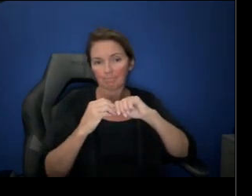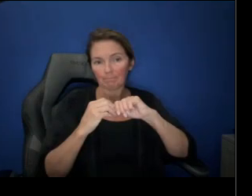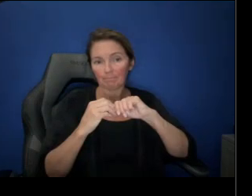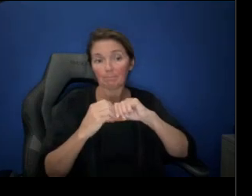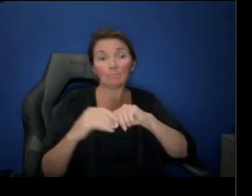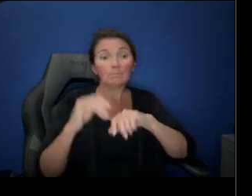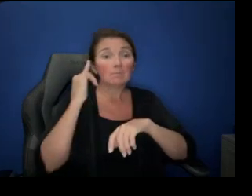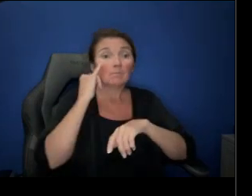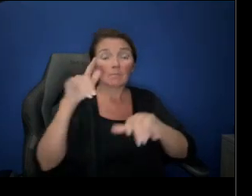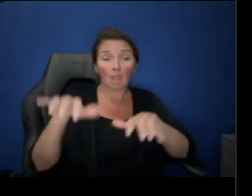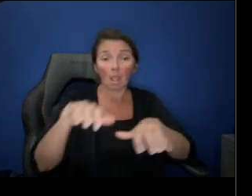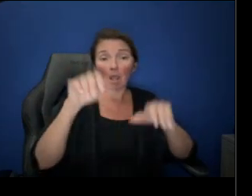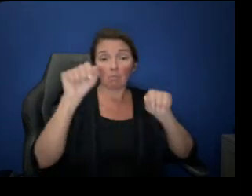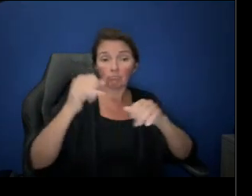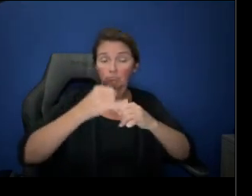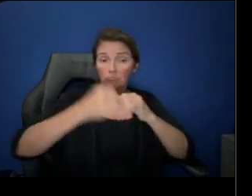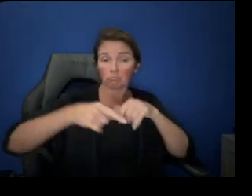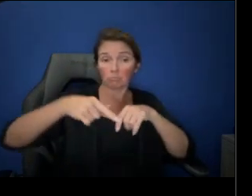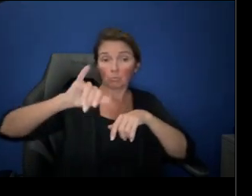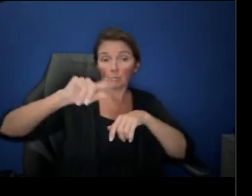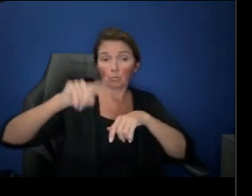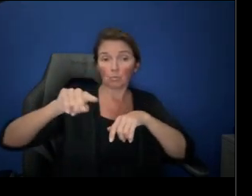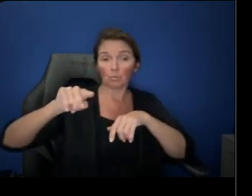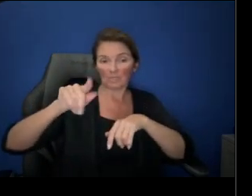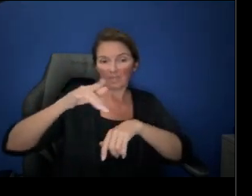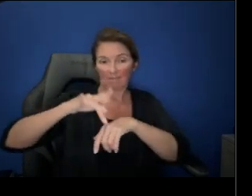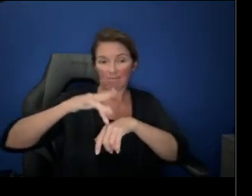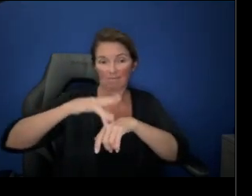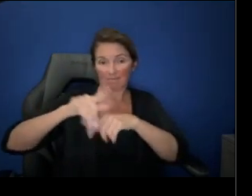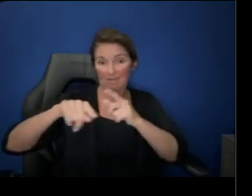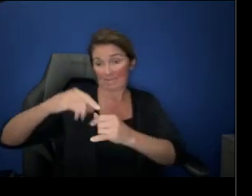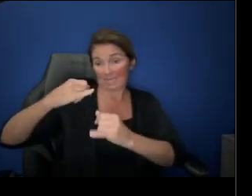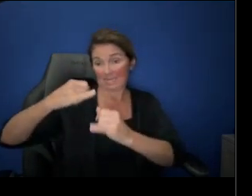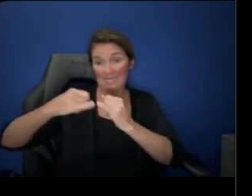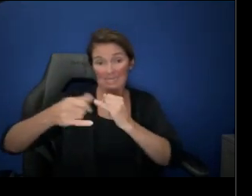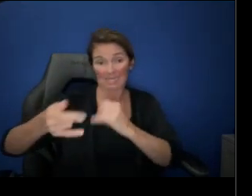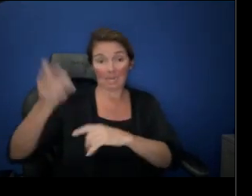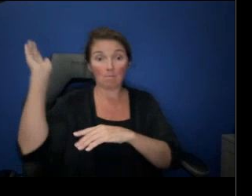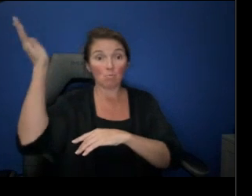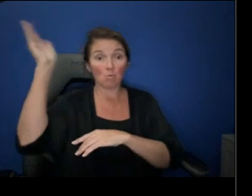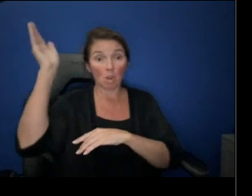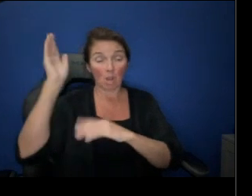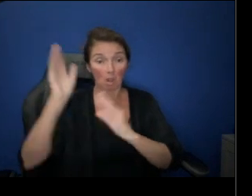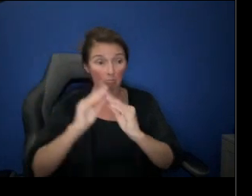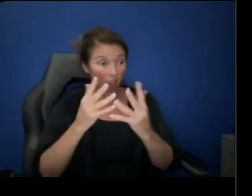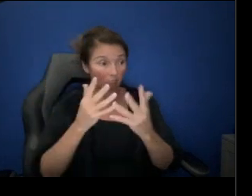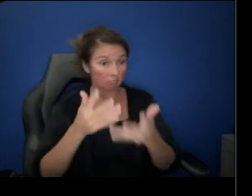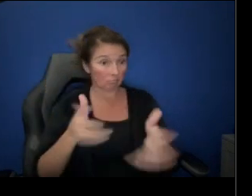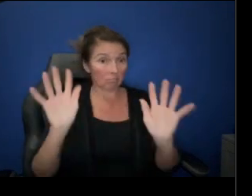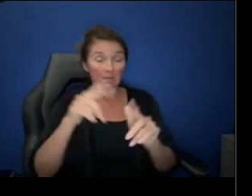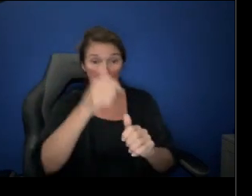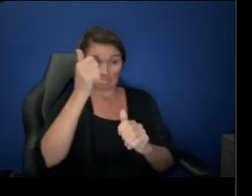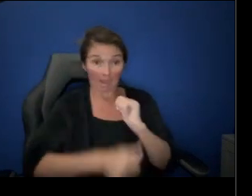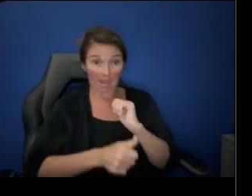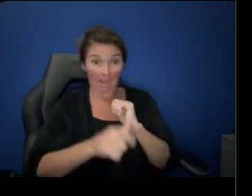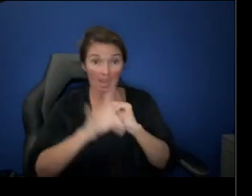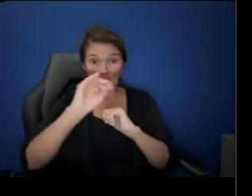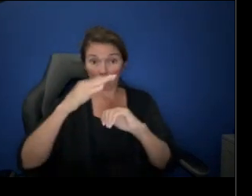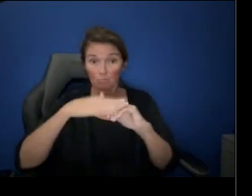If you take the final quiz, which will be available at the end of today's presentation, and pass the quiz, you